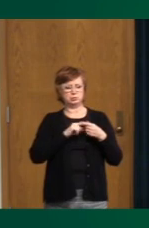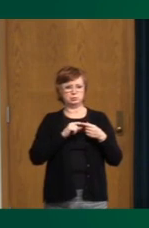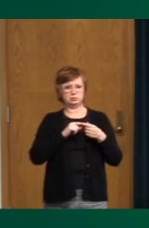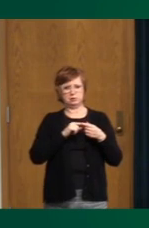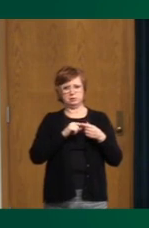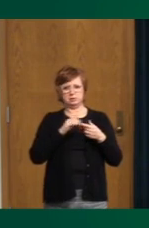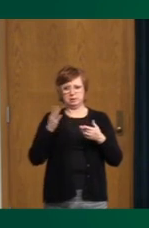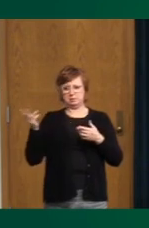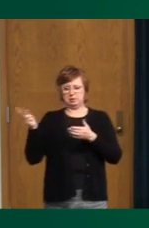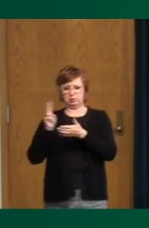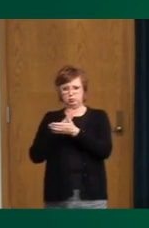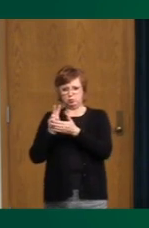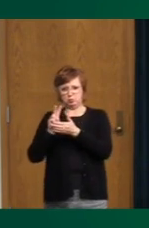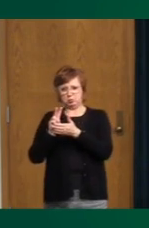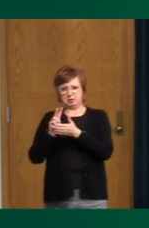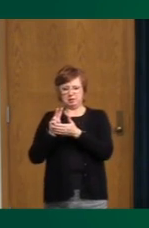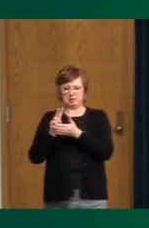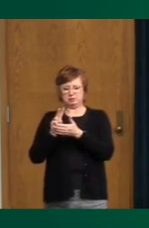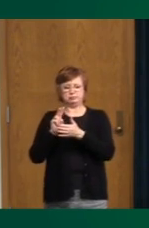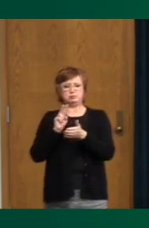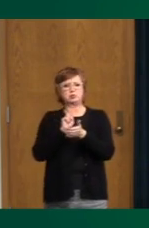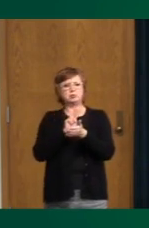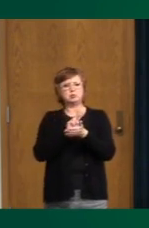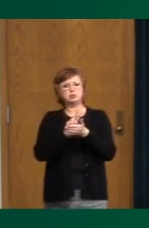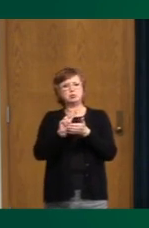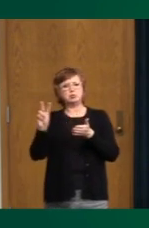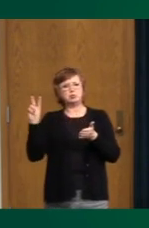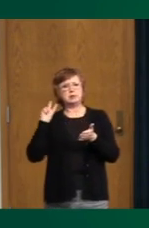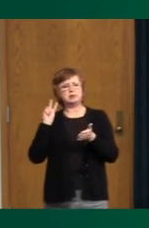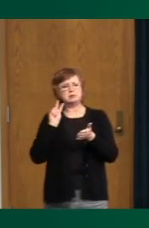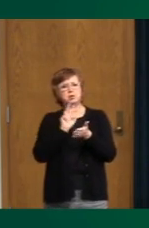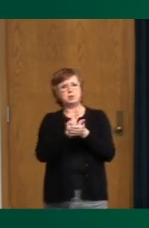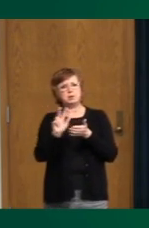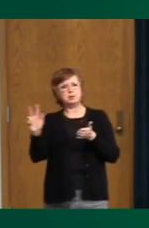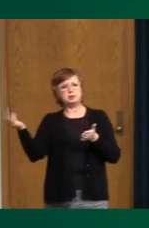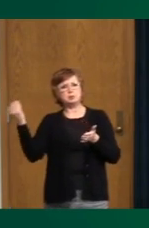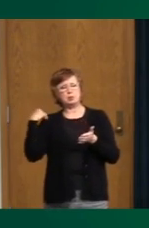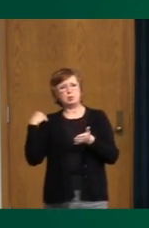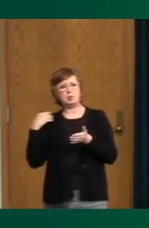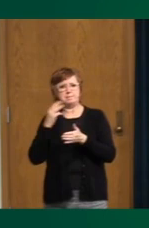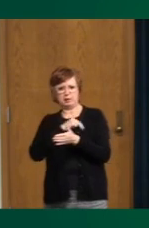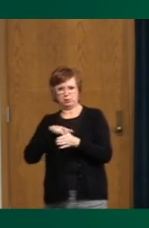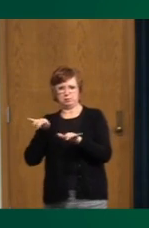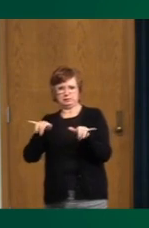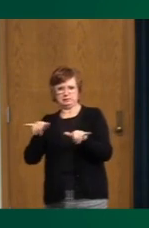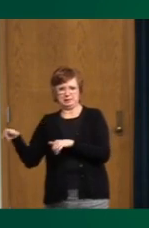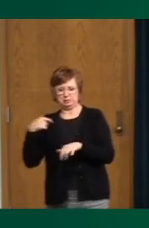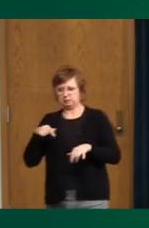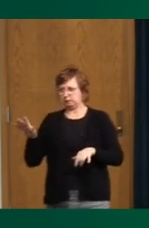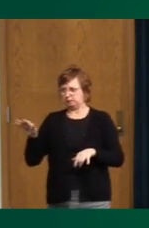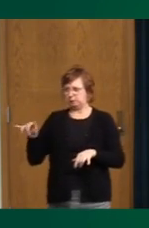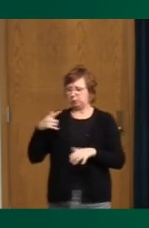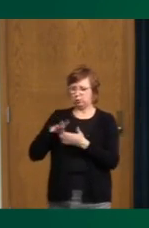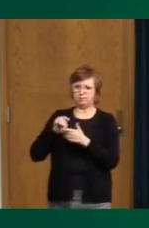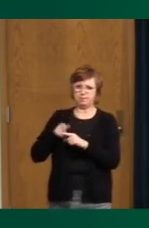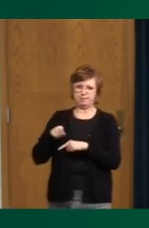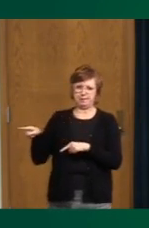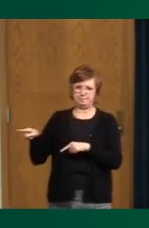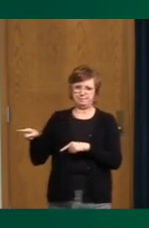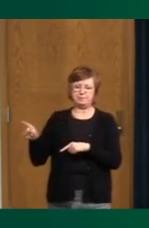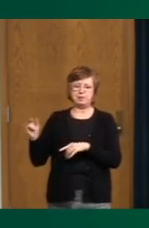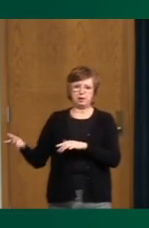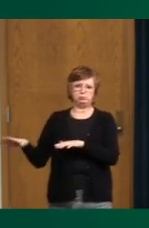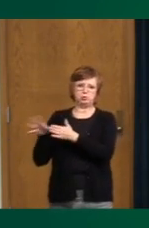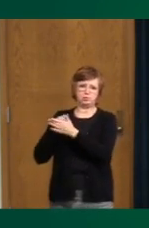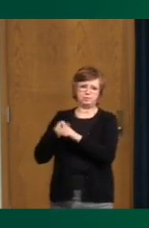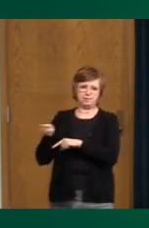3 weeks behind where Manitoba was. So we do have some time here to slow down the movement outside of our household, to slow down the movement